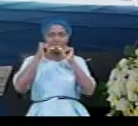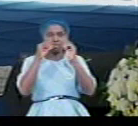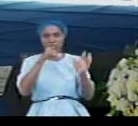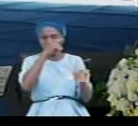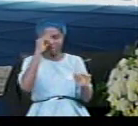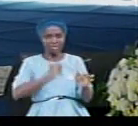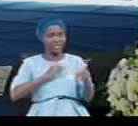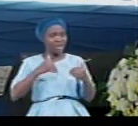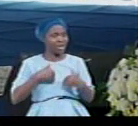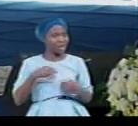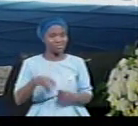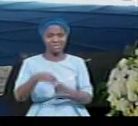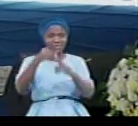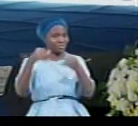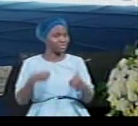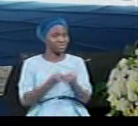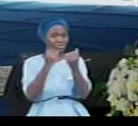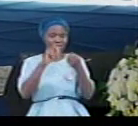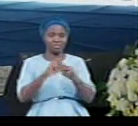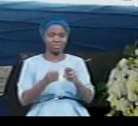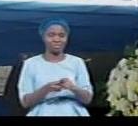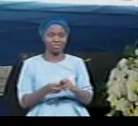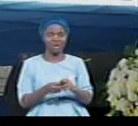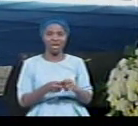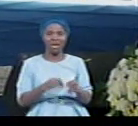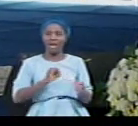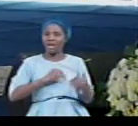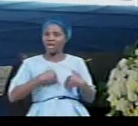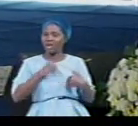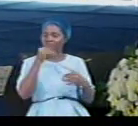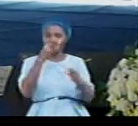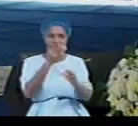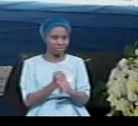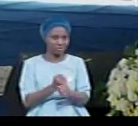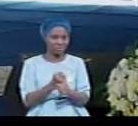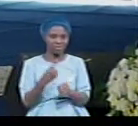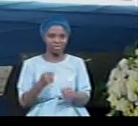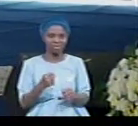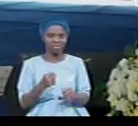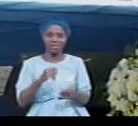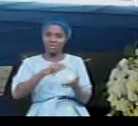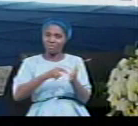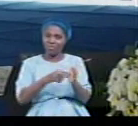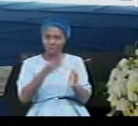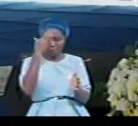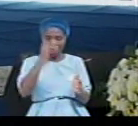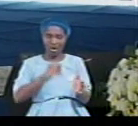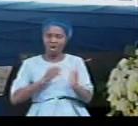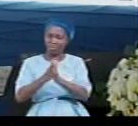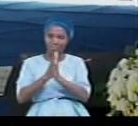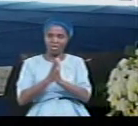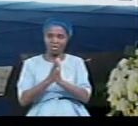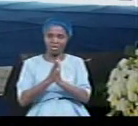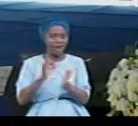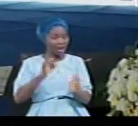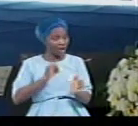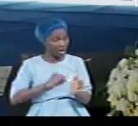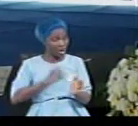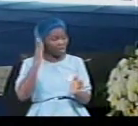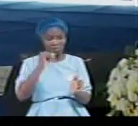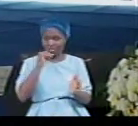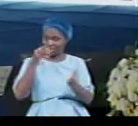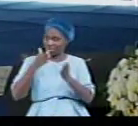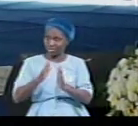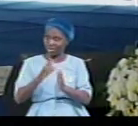I've not got the reason why I was praying. I will not let you go, except